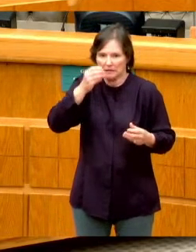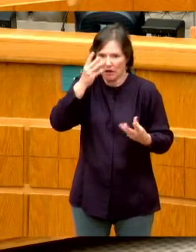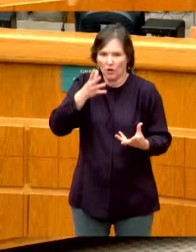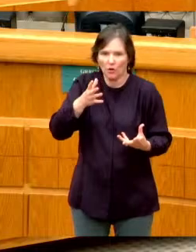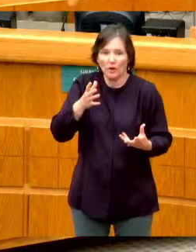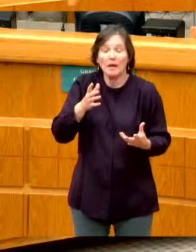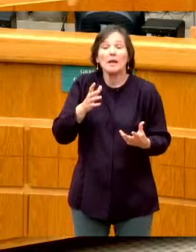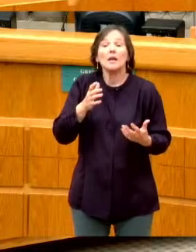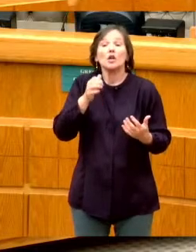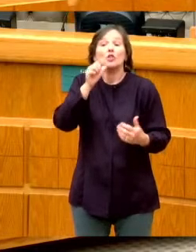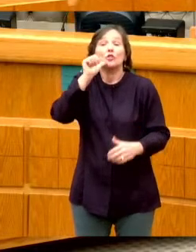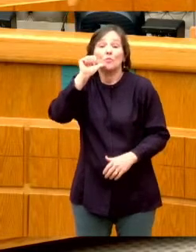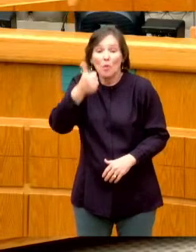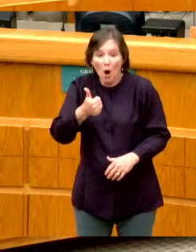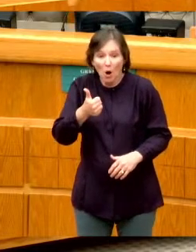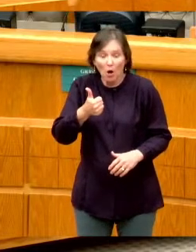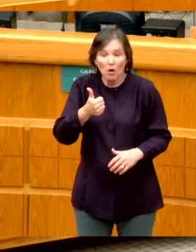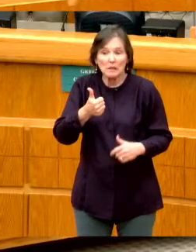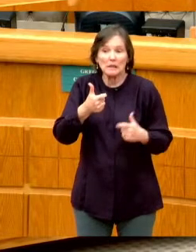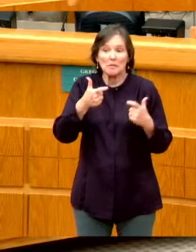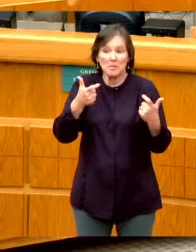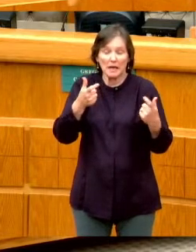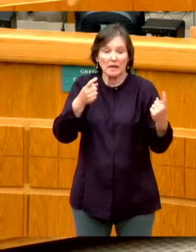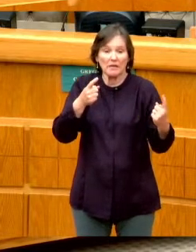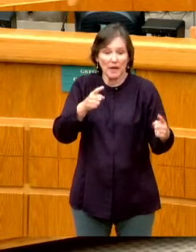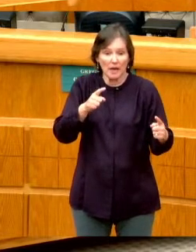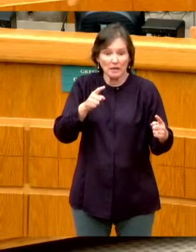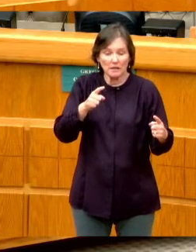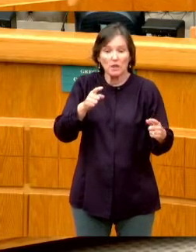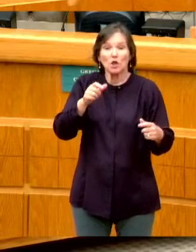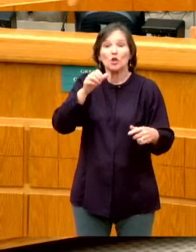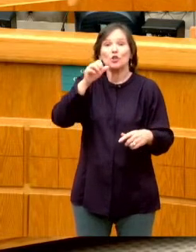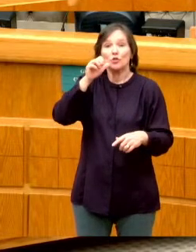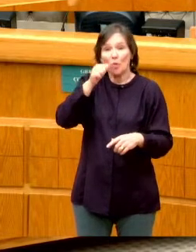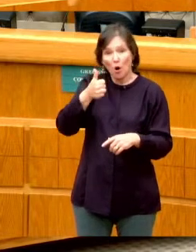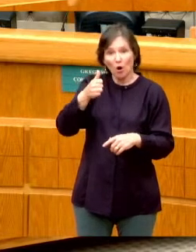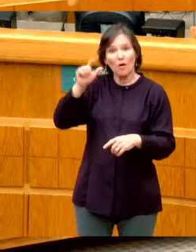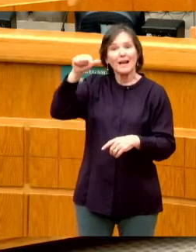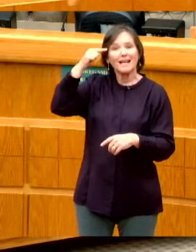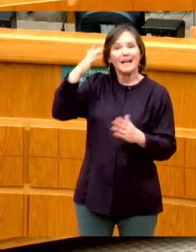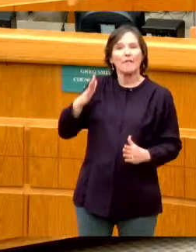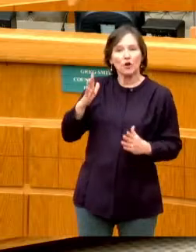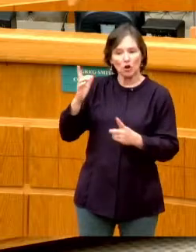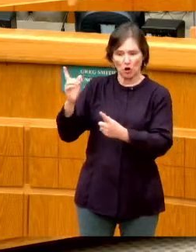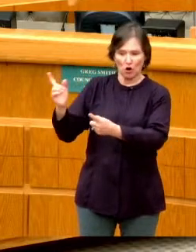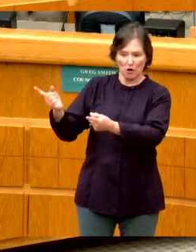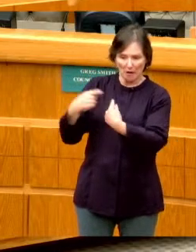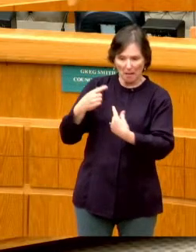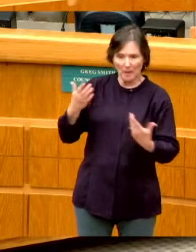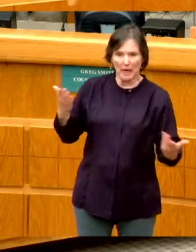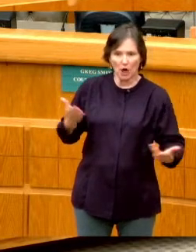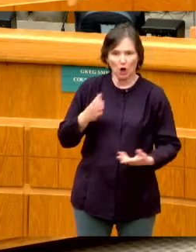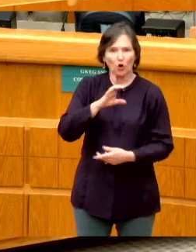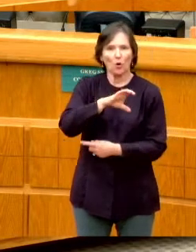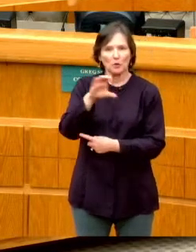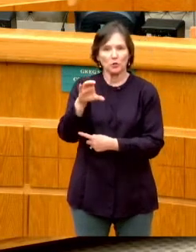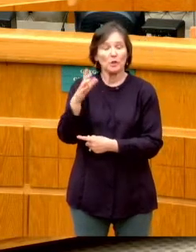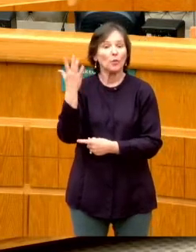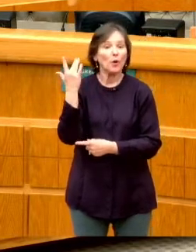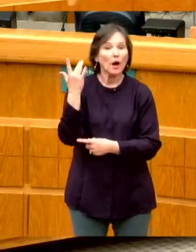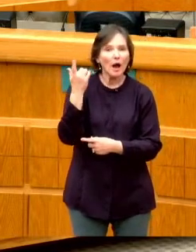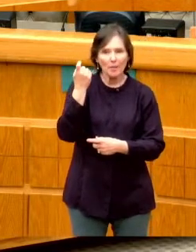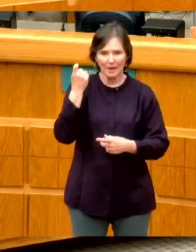The reasoning as to why our governor is coming to Corpus Christi. And that reasoning is because of the